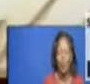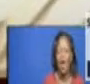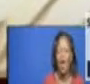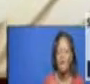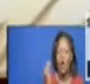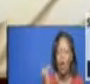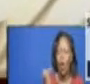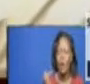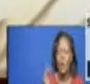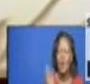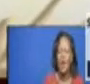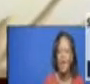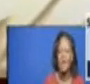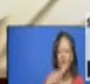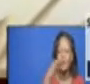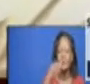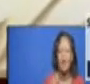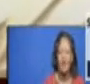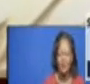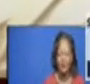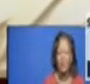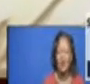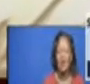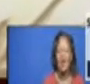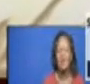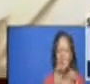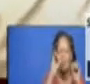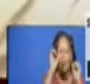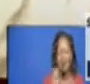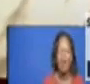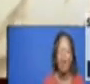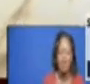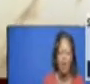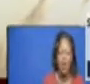and there is a future, and they can be able to work and reach